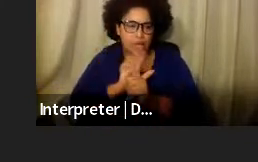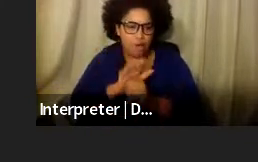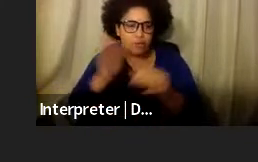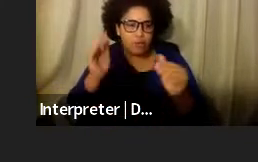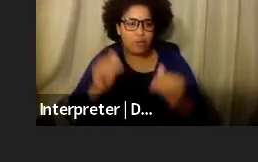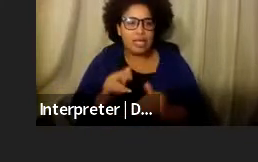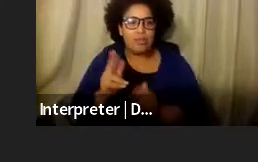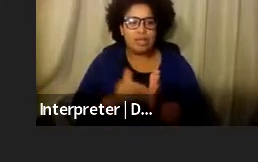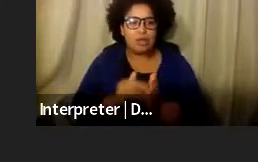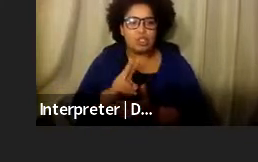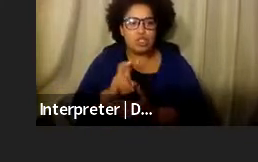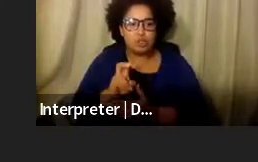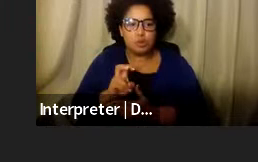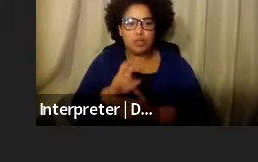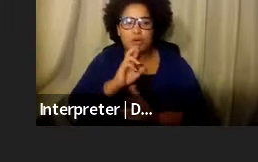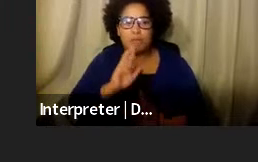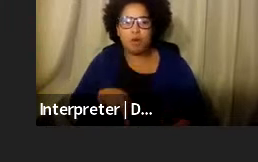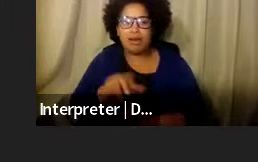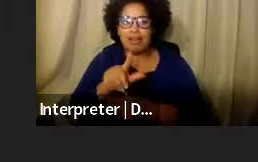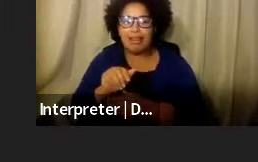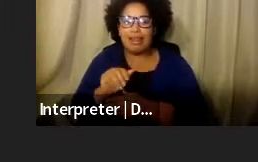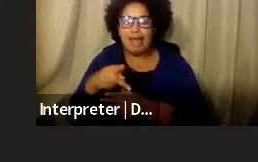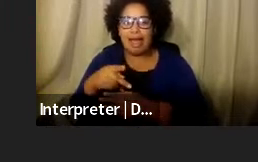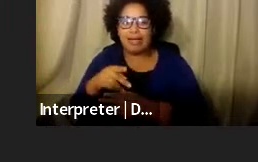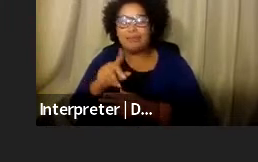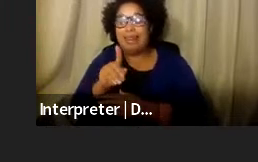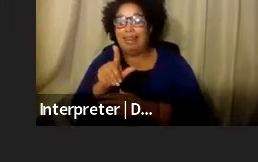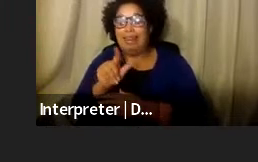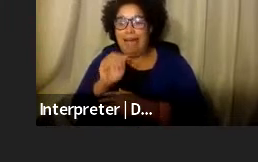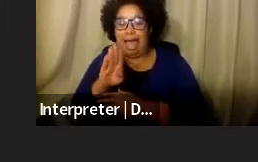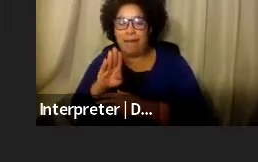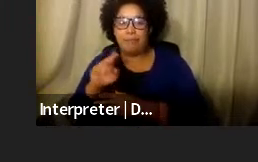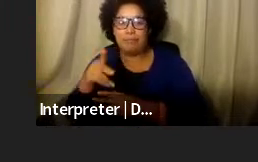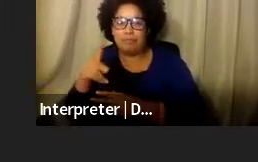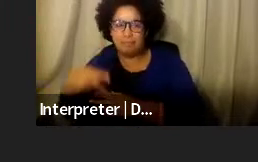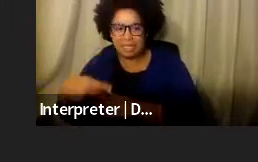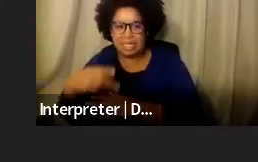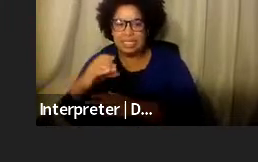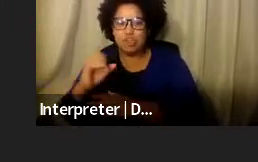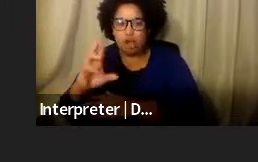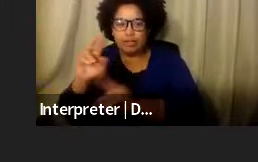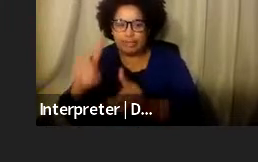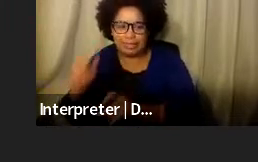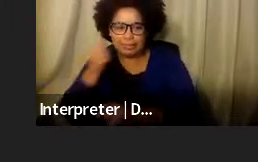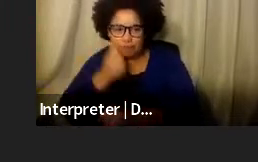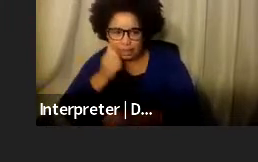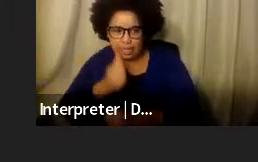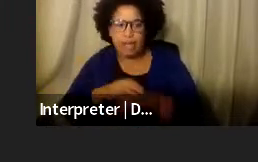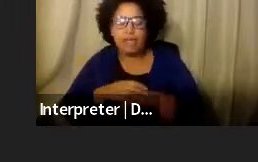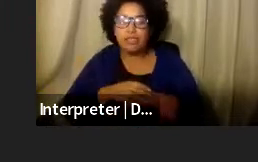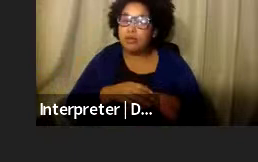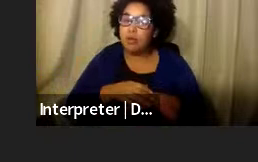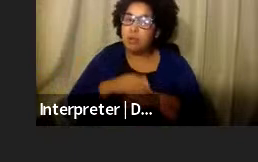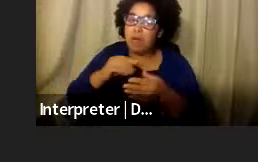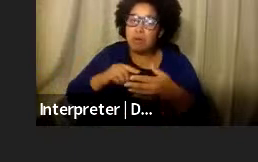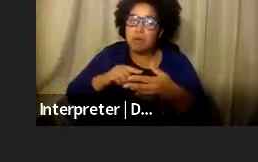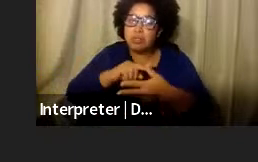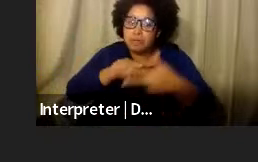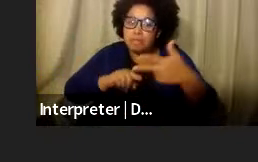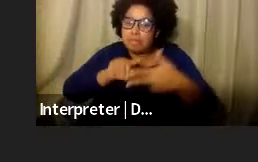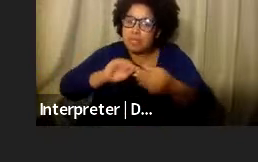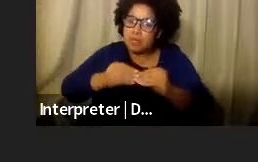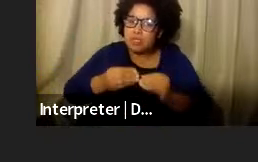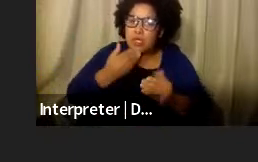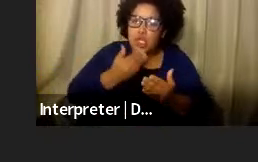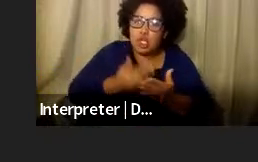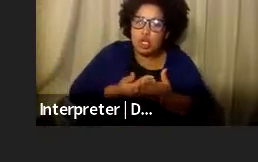several hundred antigen tests. So this information, I think, is still fairly good. Although